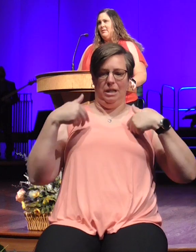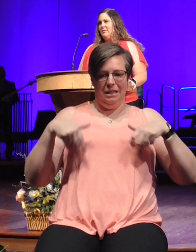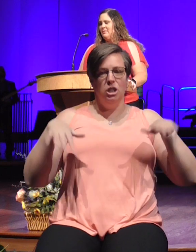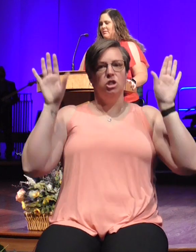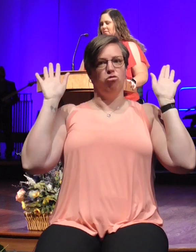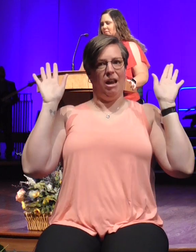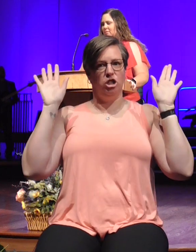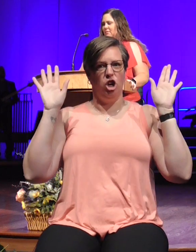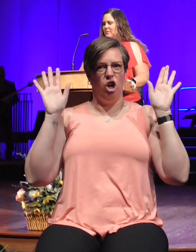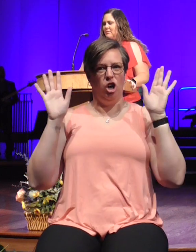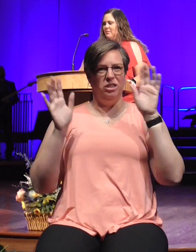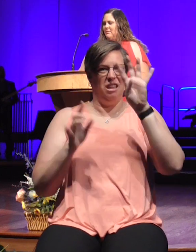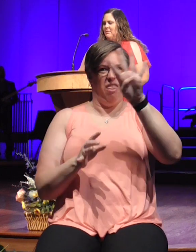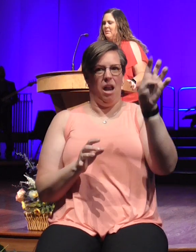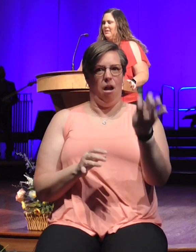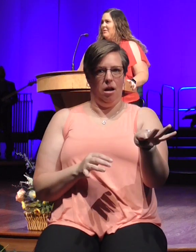uncertainty.